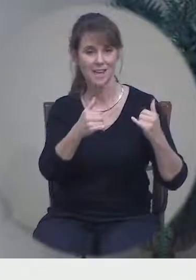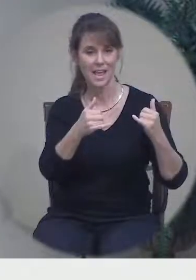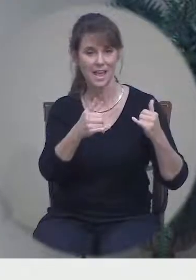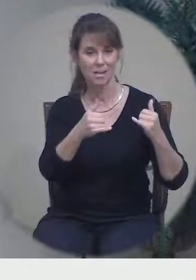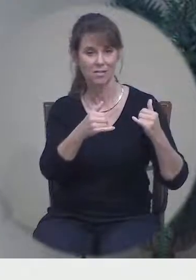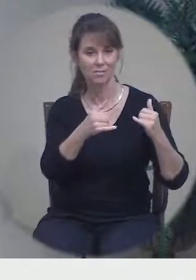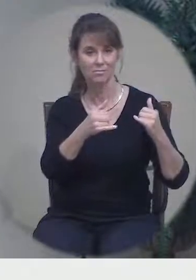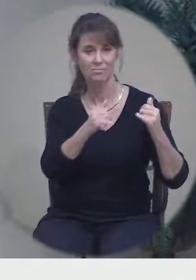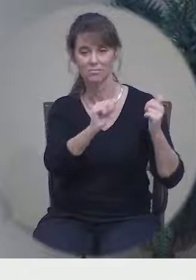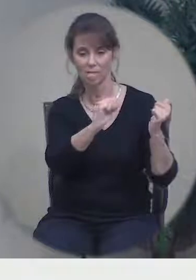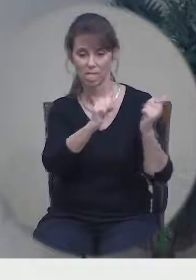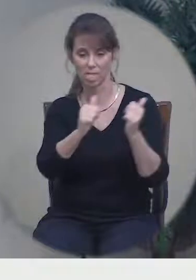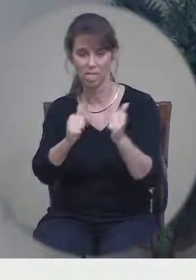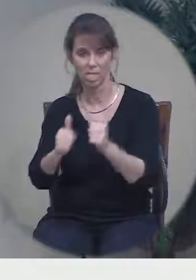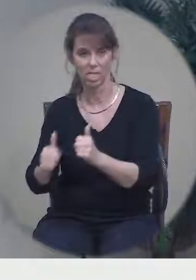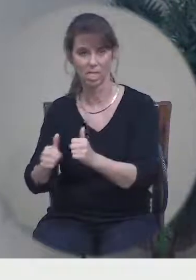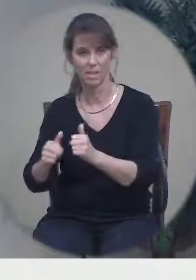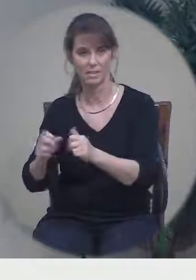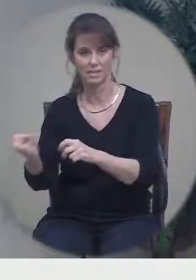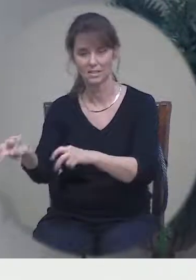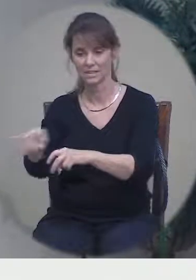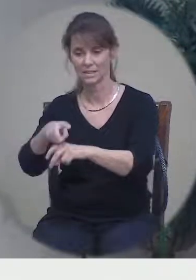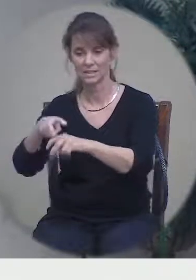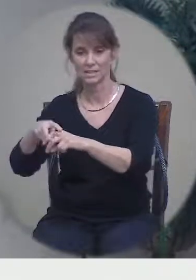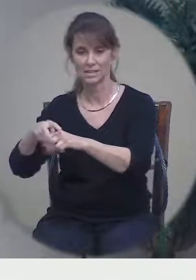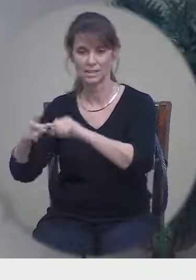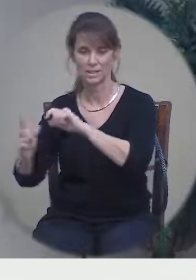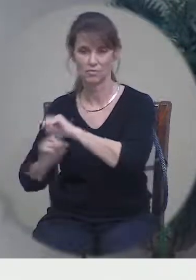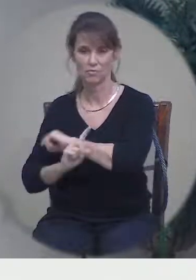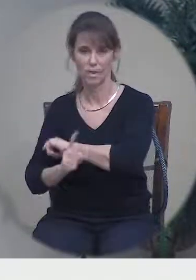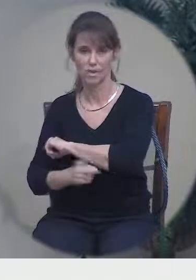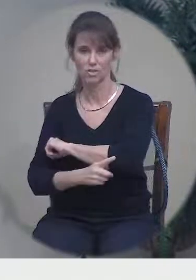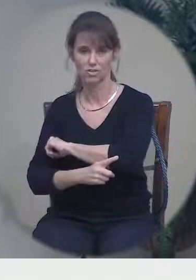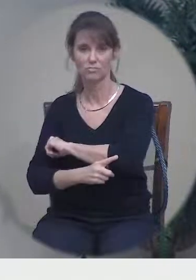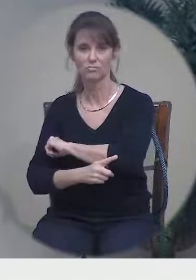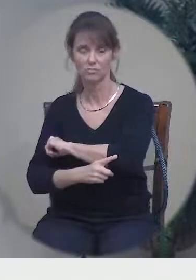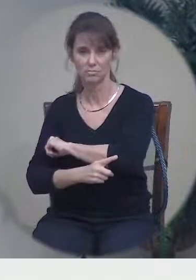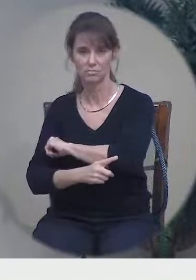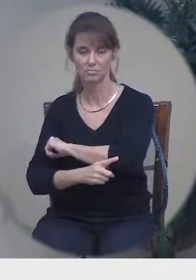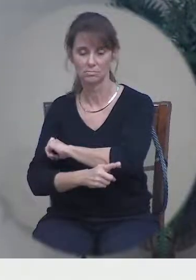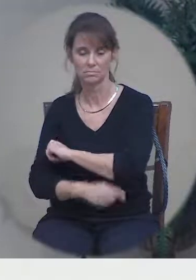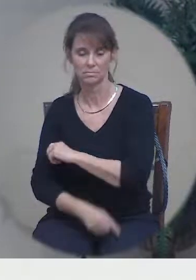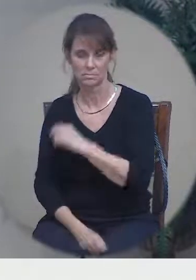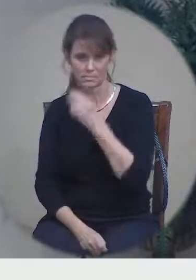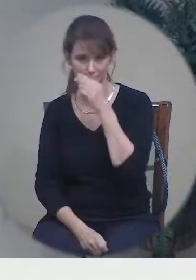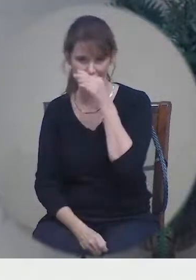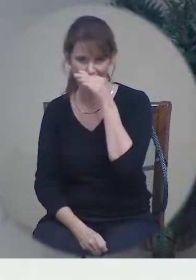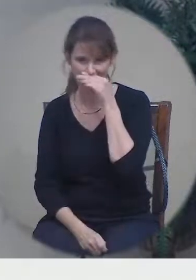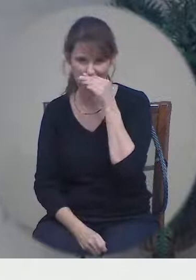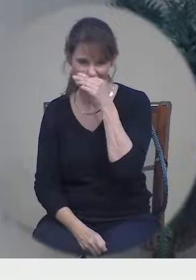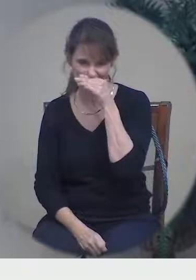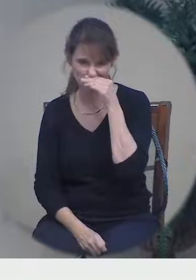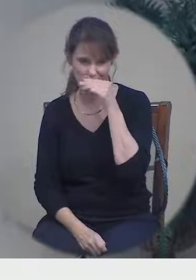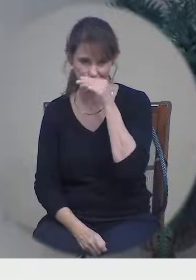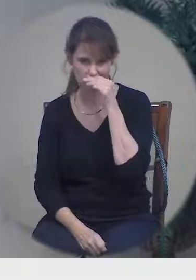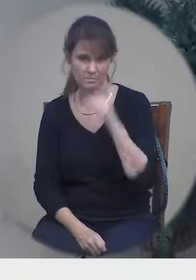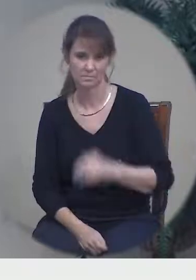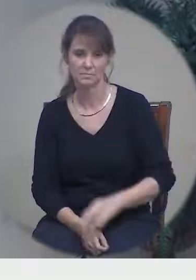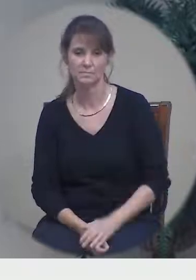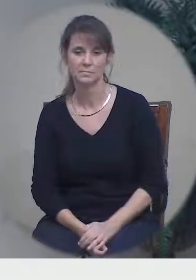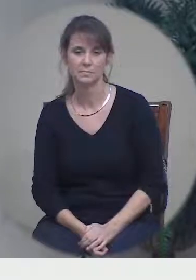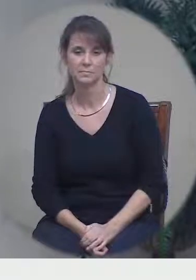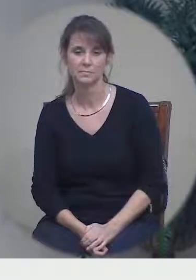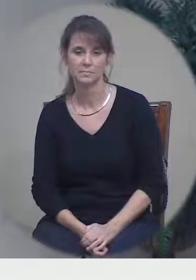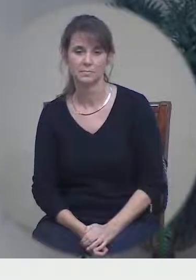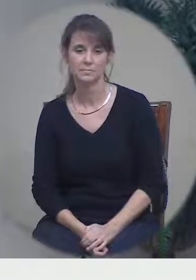Wayne. This is not necessarily a question for you, David. I read your question that you sent to us by email. This is for